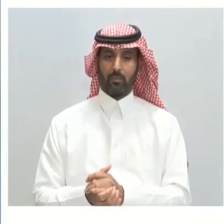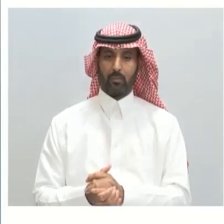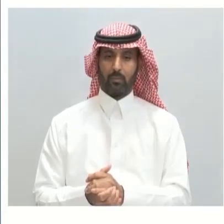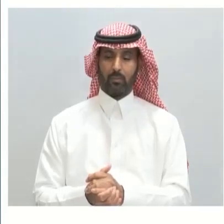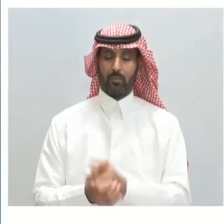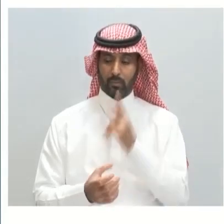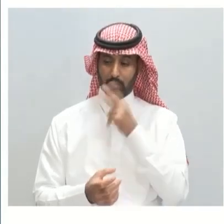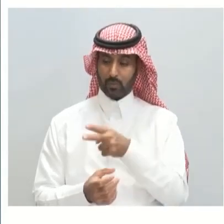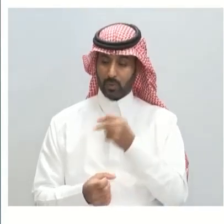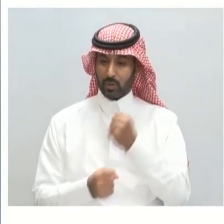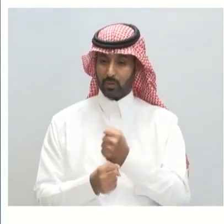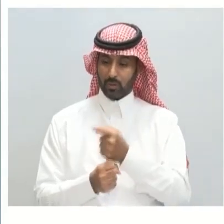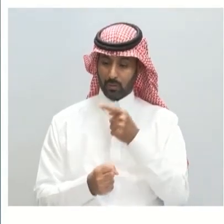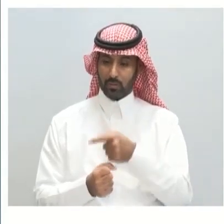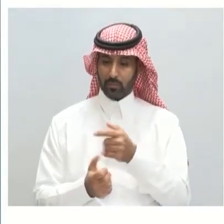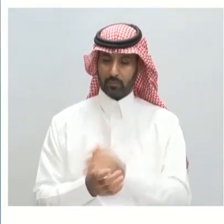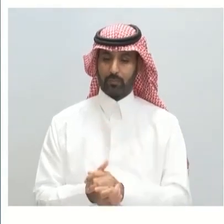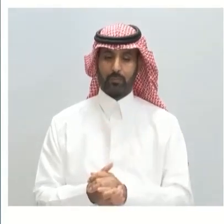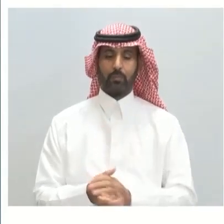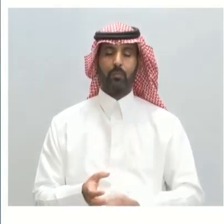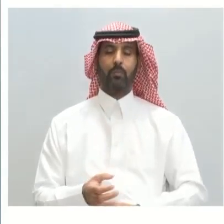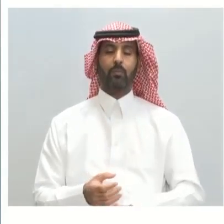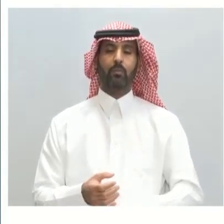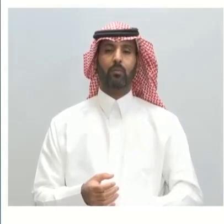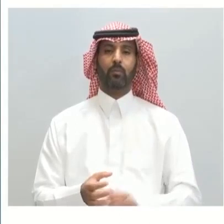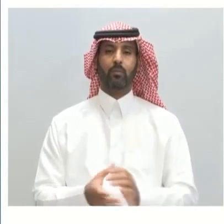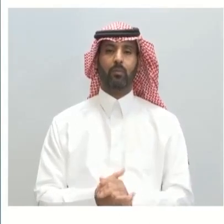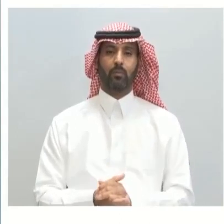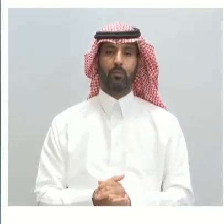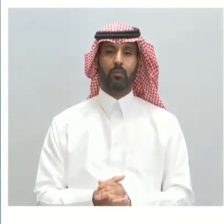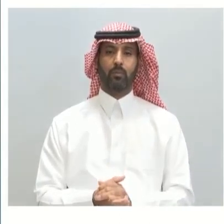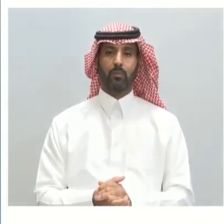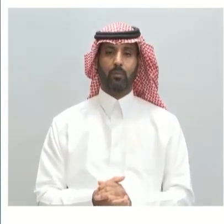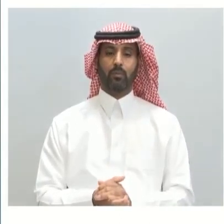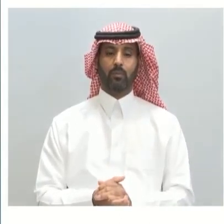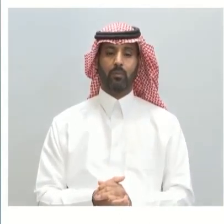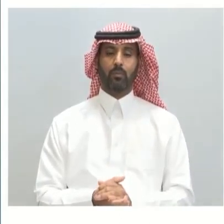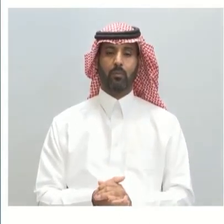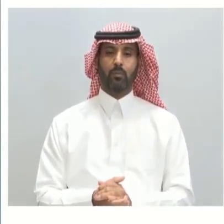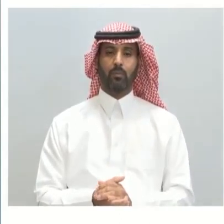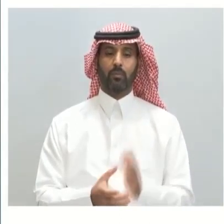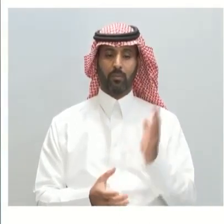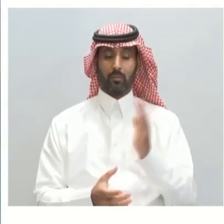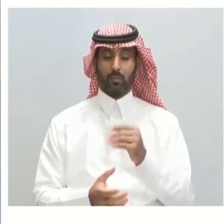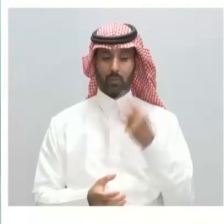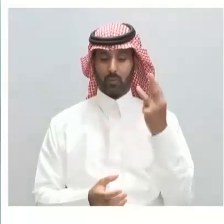on the action, not on the doer of the action. I won't have to look around for